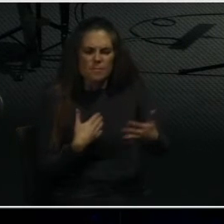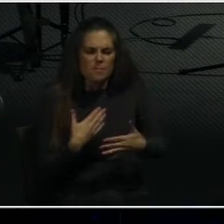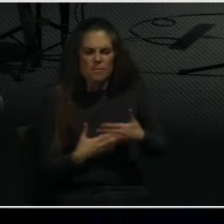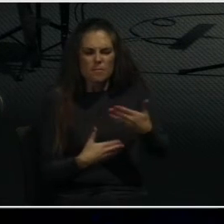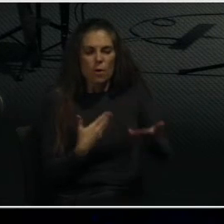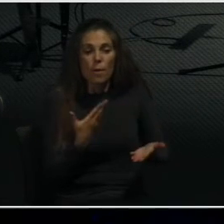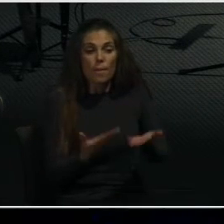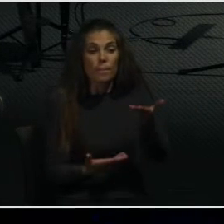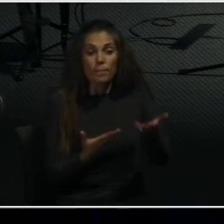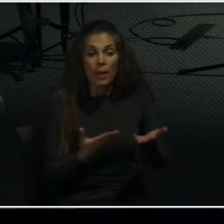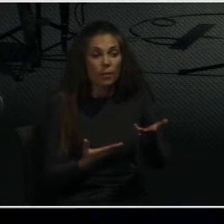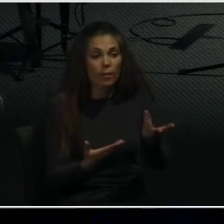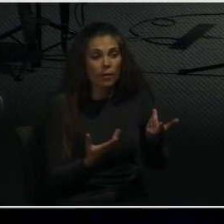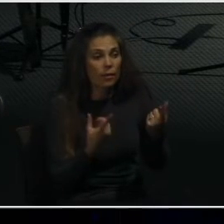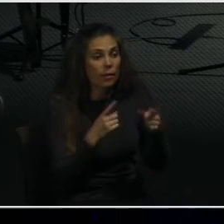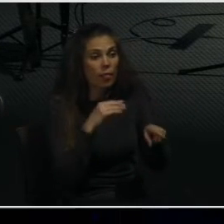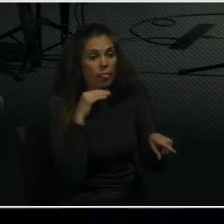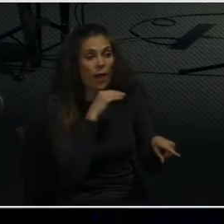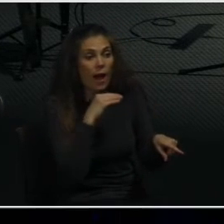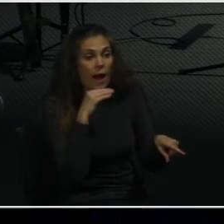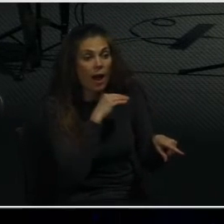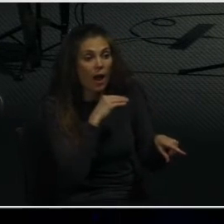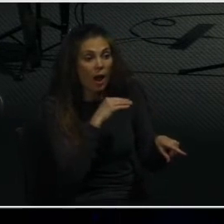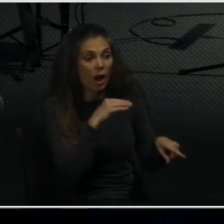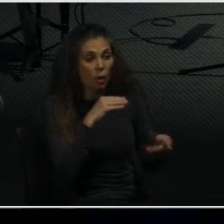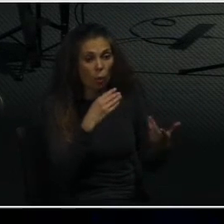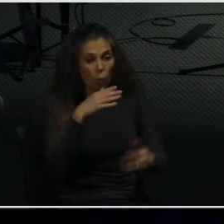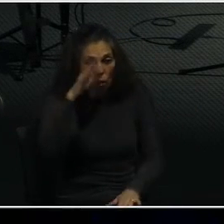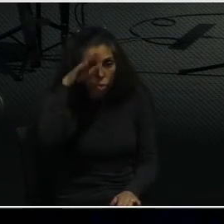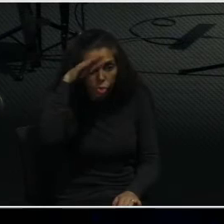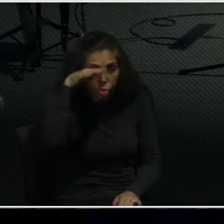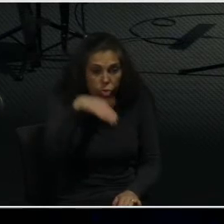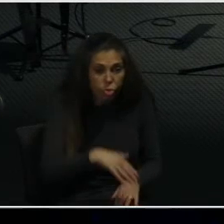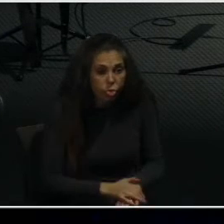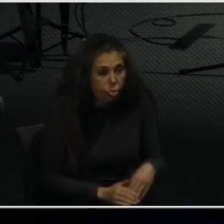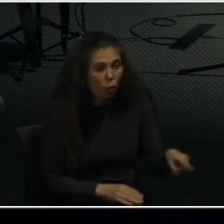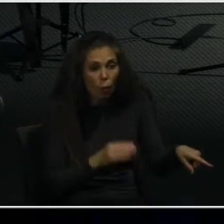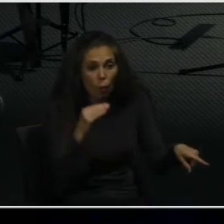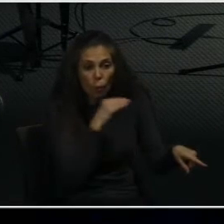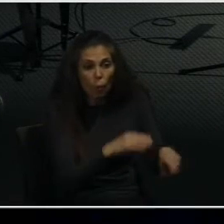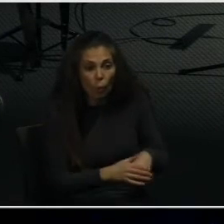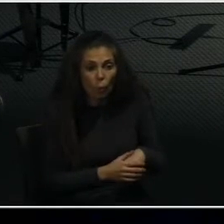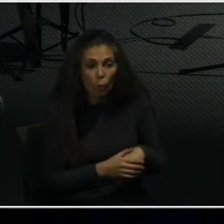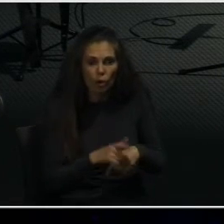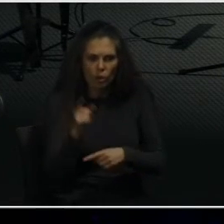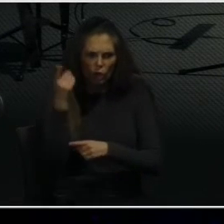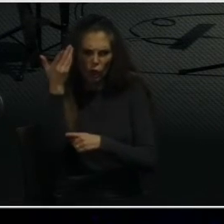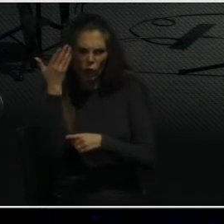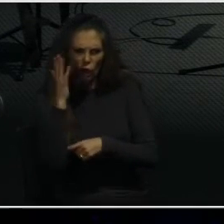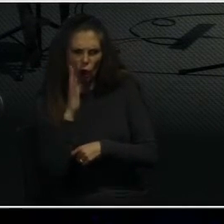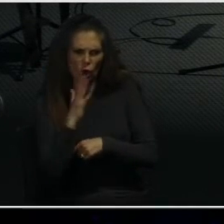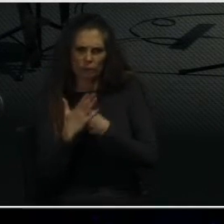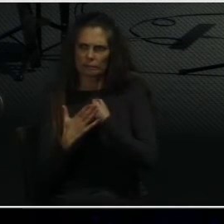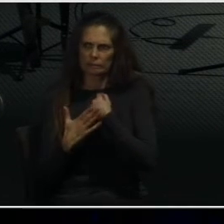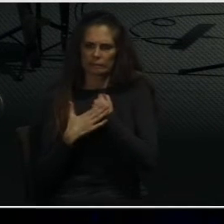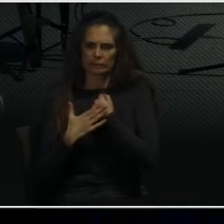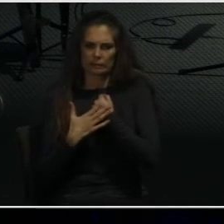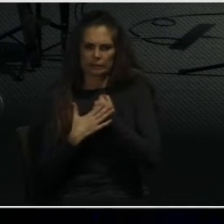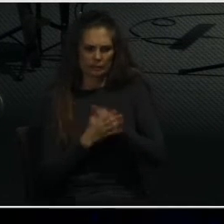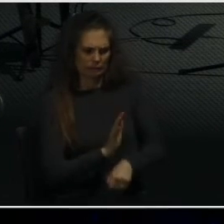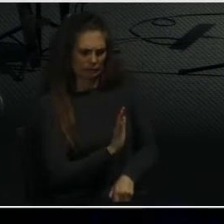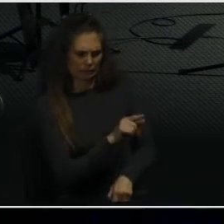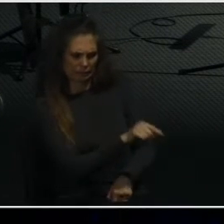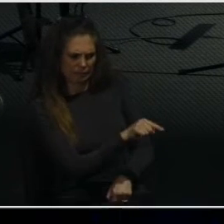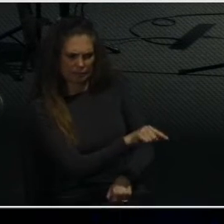that we've believed, some deception that we've adopted. He says, no, that's not true. I am the way and the truth and the life. So you've got to leave that